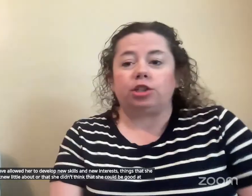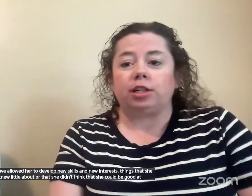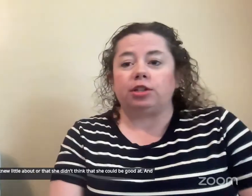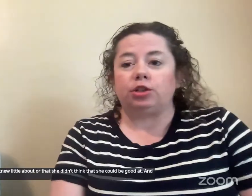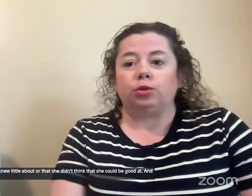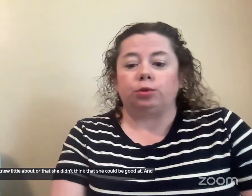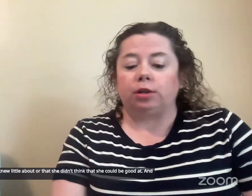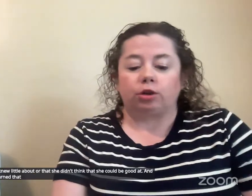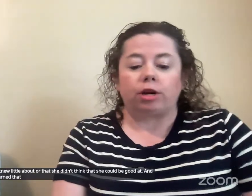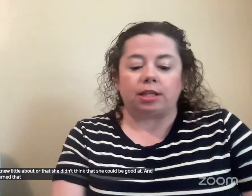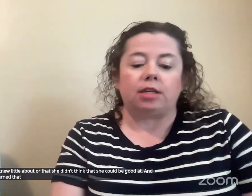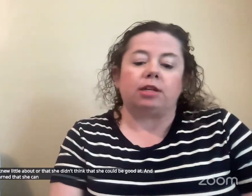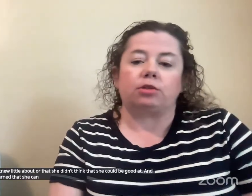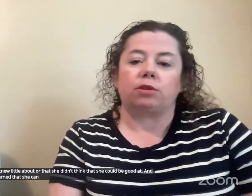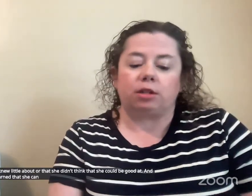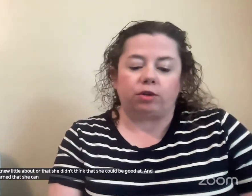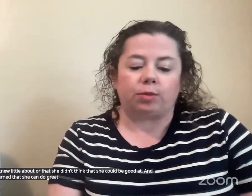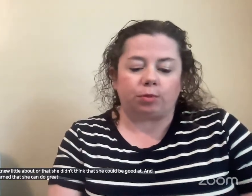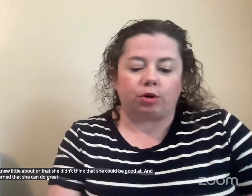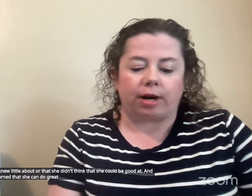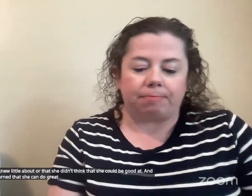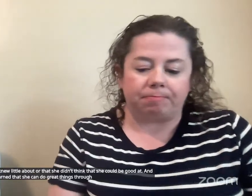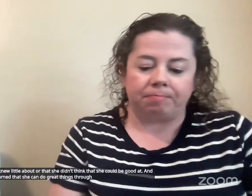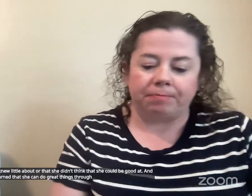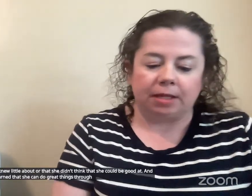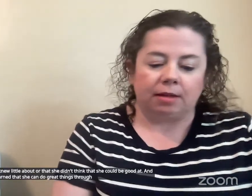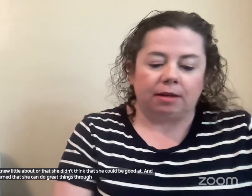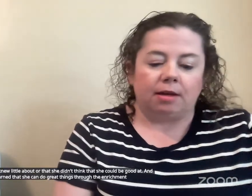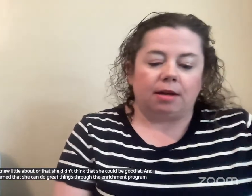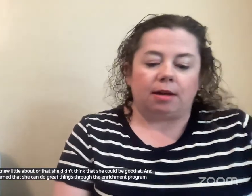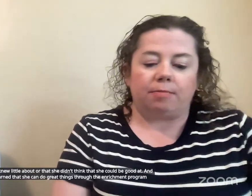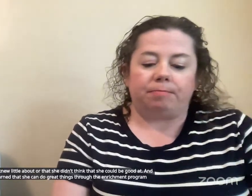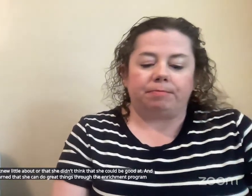learned that she can do great things through the enrichment program.